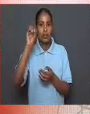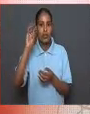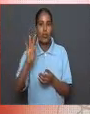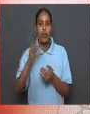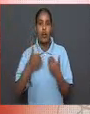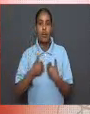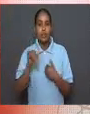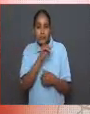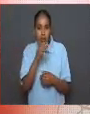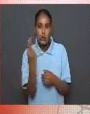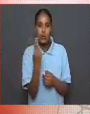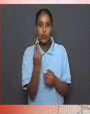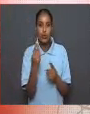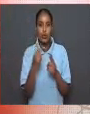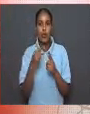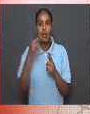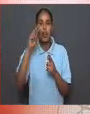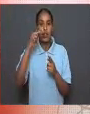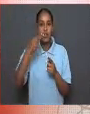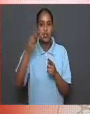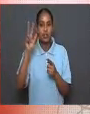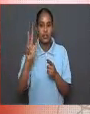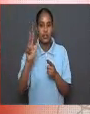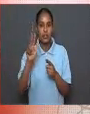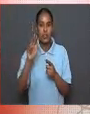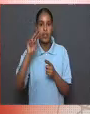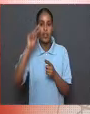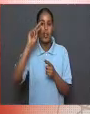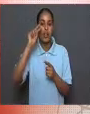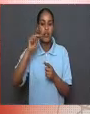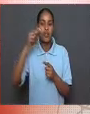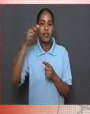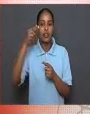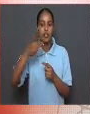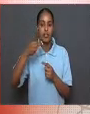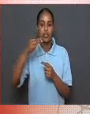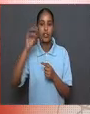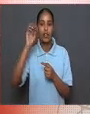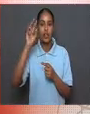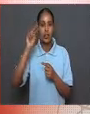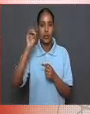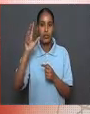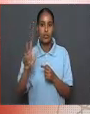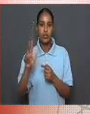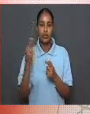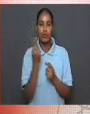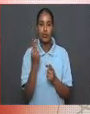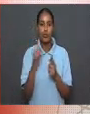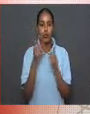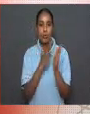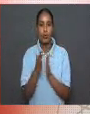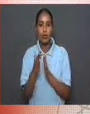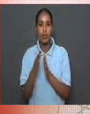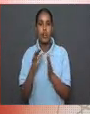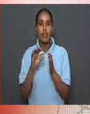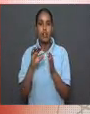acid has similar uses to ammonia and nitric acid. It is used to